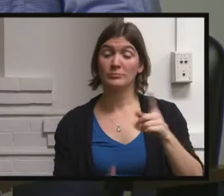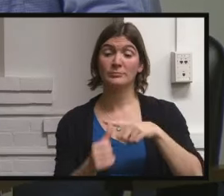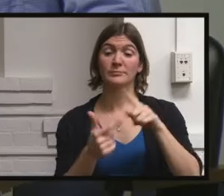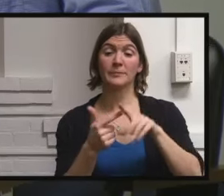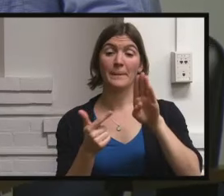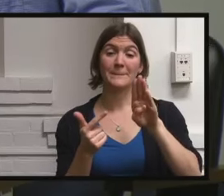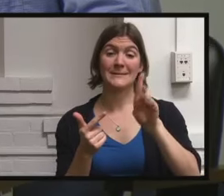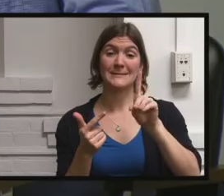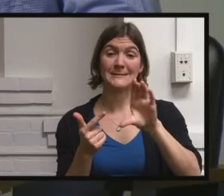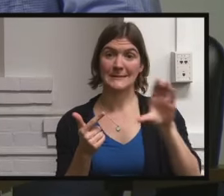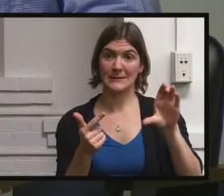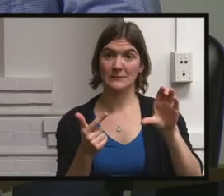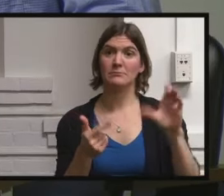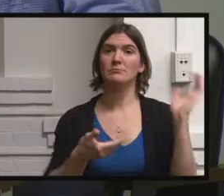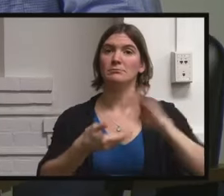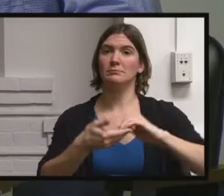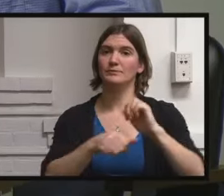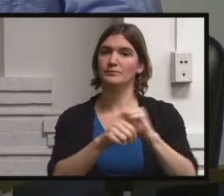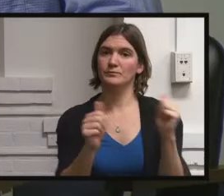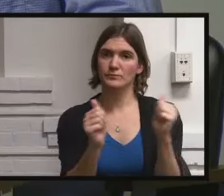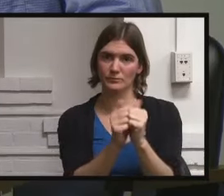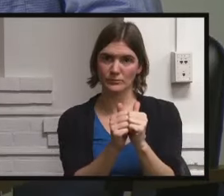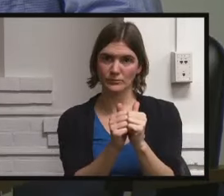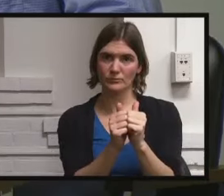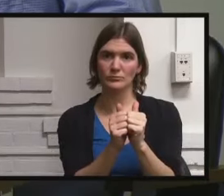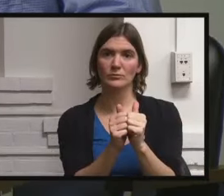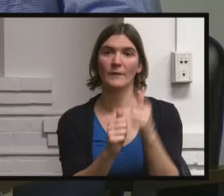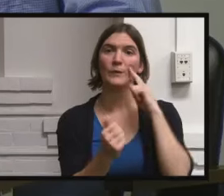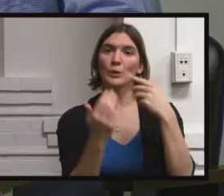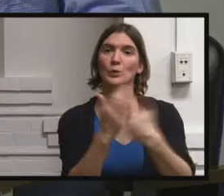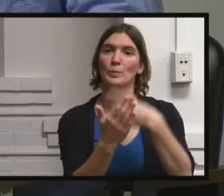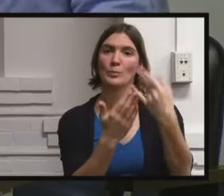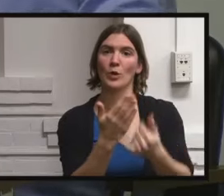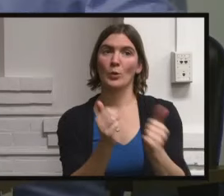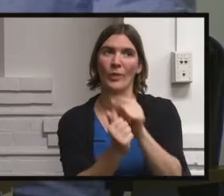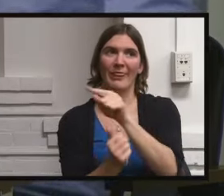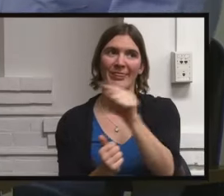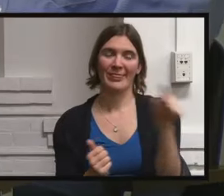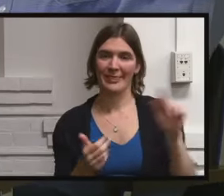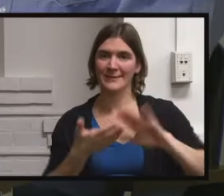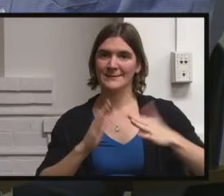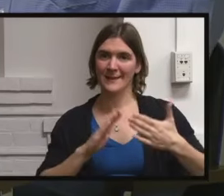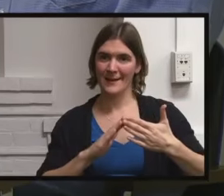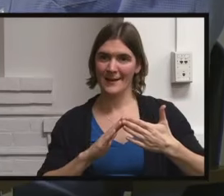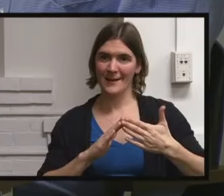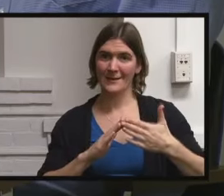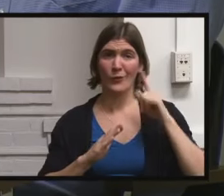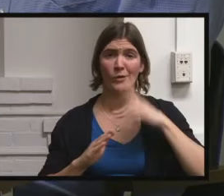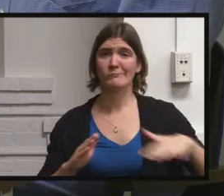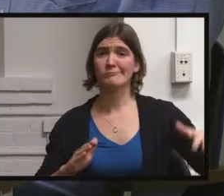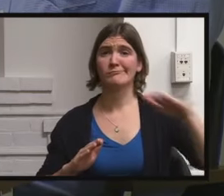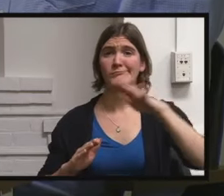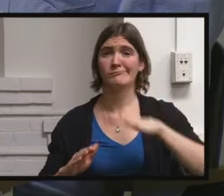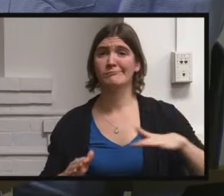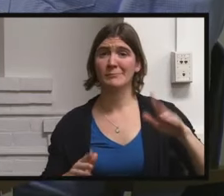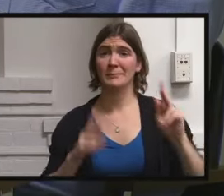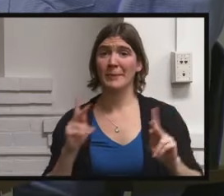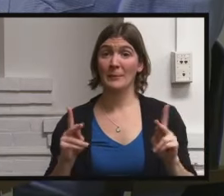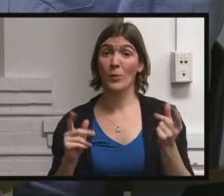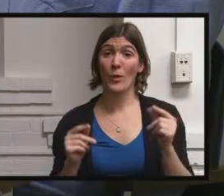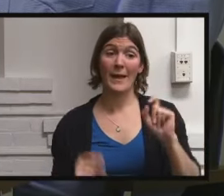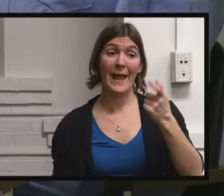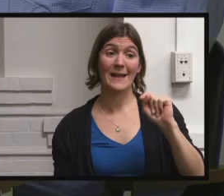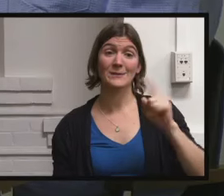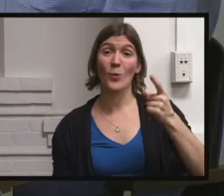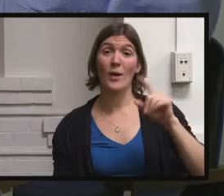Development Credit Corporation partnered on a new project for the town and for the community, which was the Exit